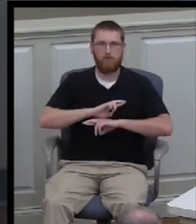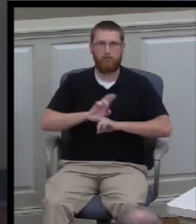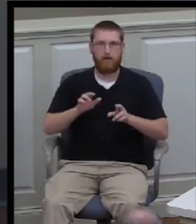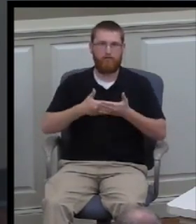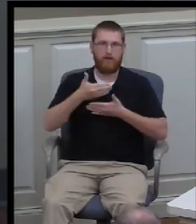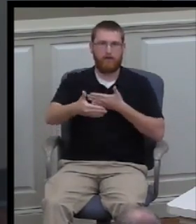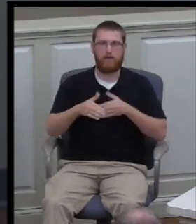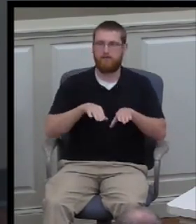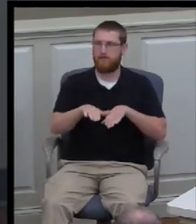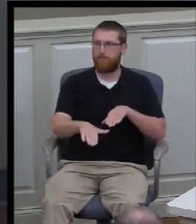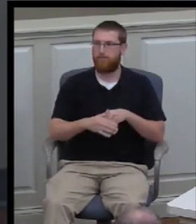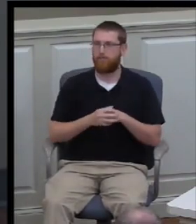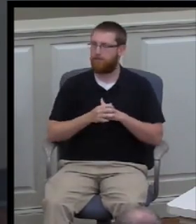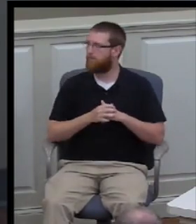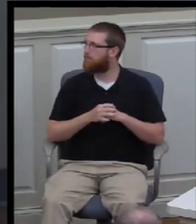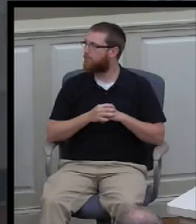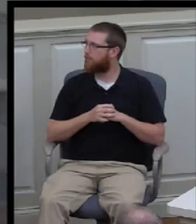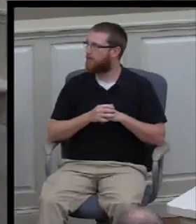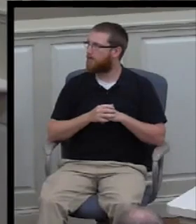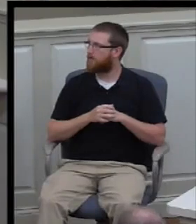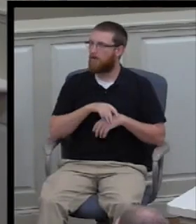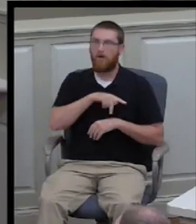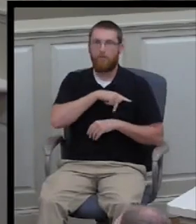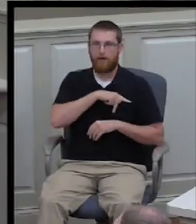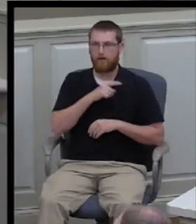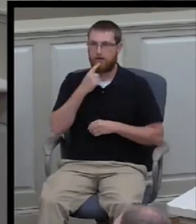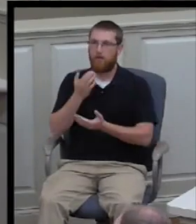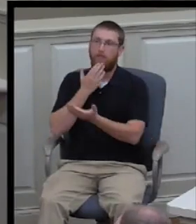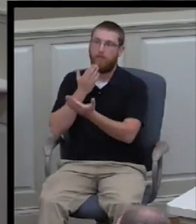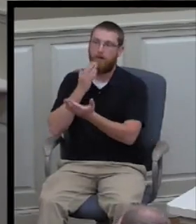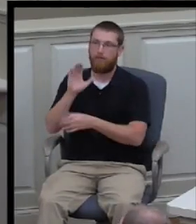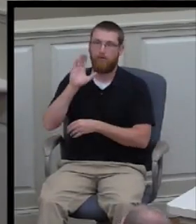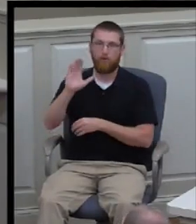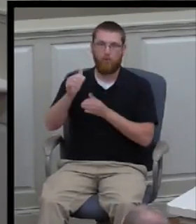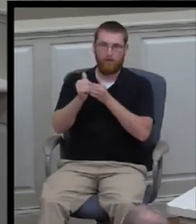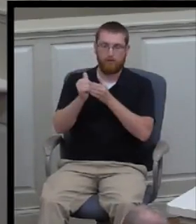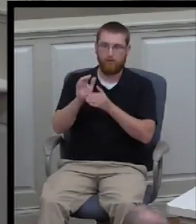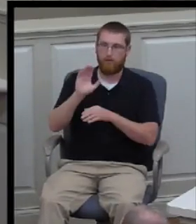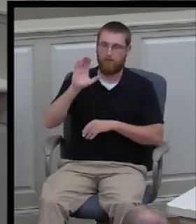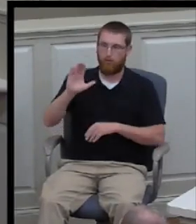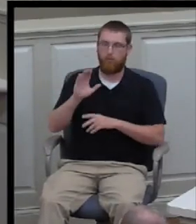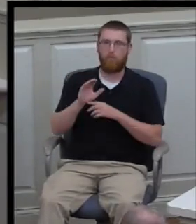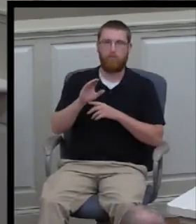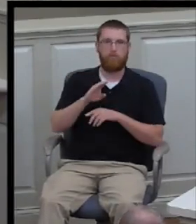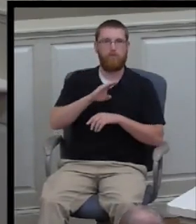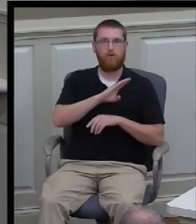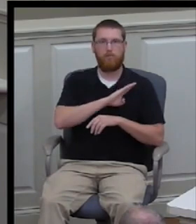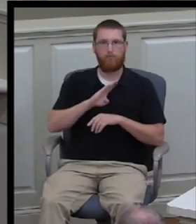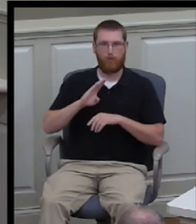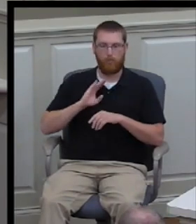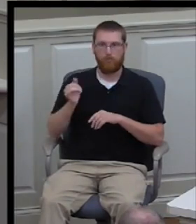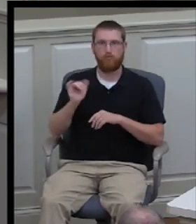So, Well, you, Bryce. and I want to follow up on that. Yeah, thank you. Thanks for your leadership. Thank you for the work that your committee